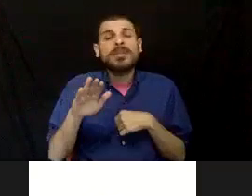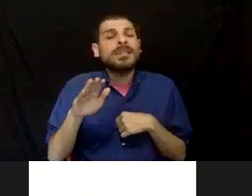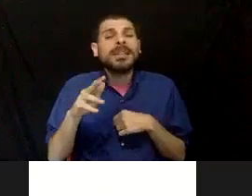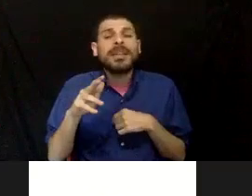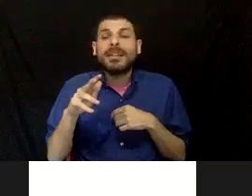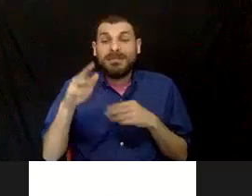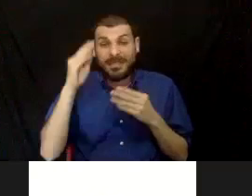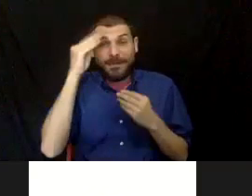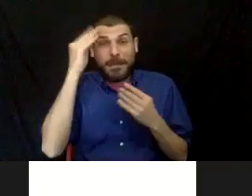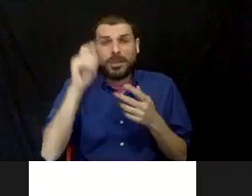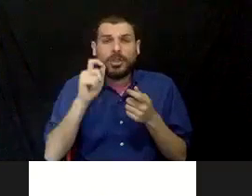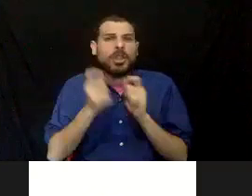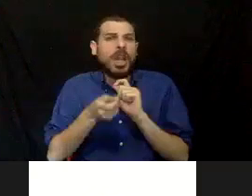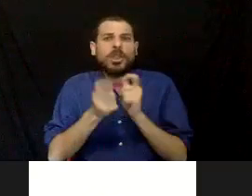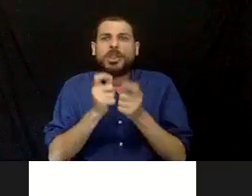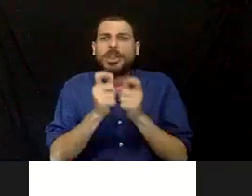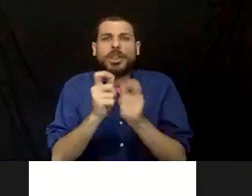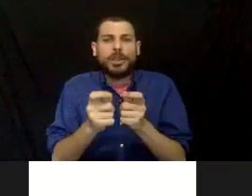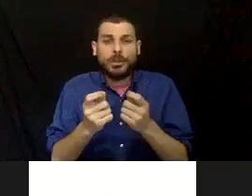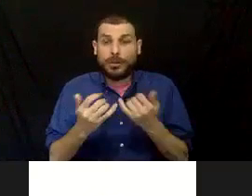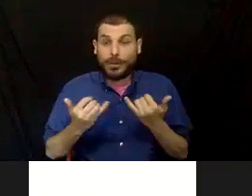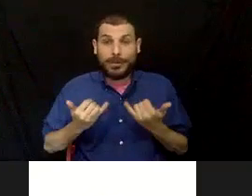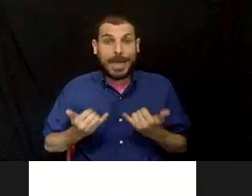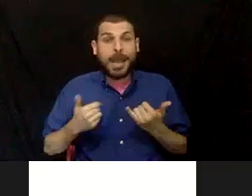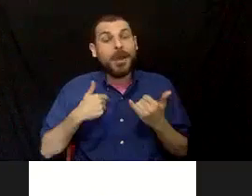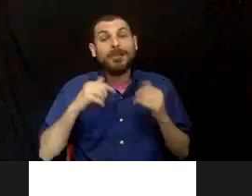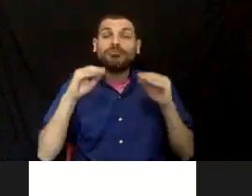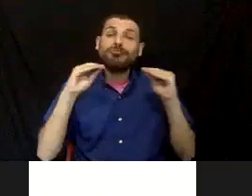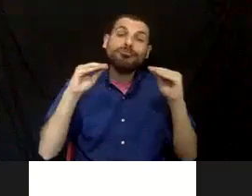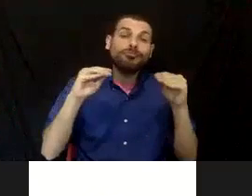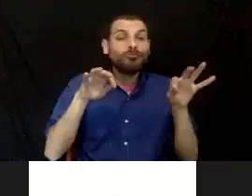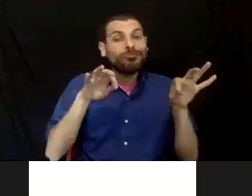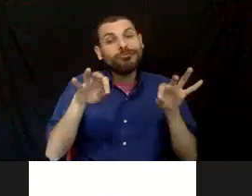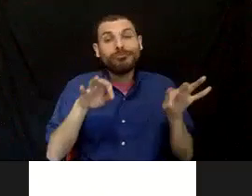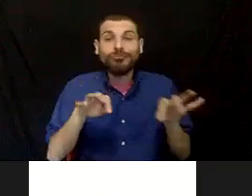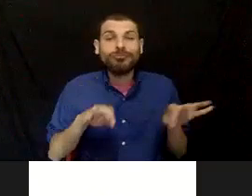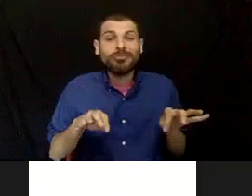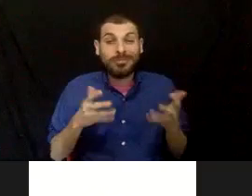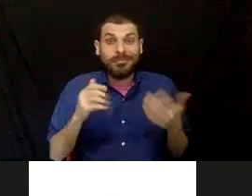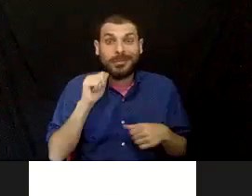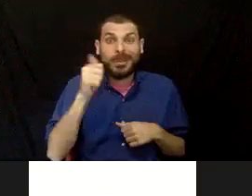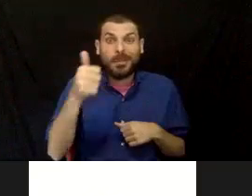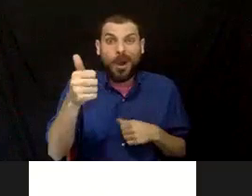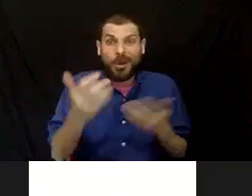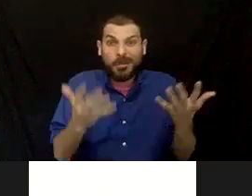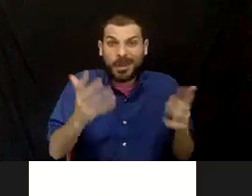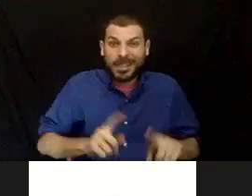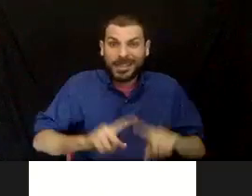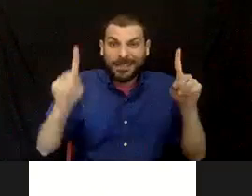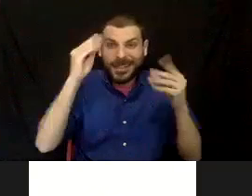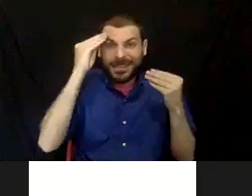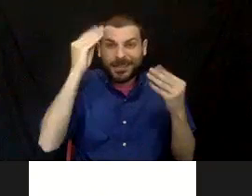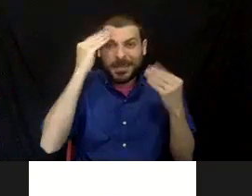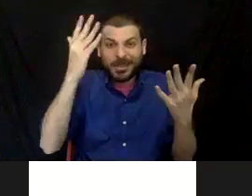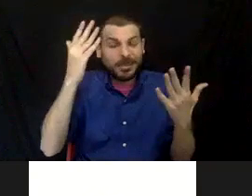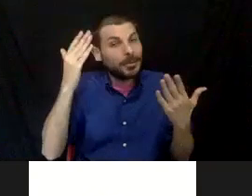You know, things could be, the application process could be different tomorrow. And we're just trying to keep on top of